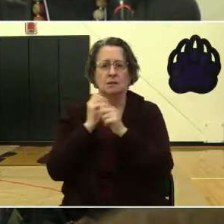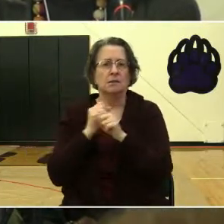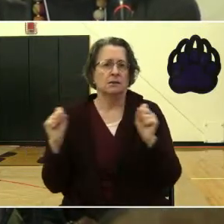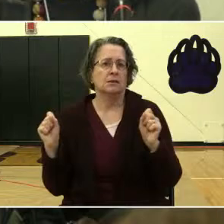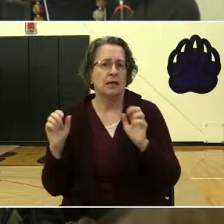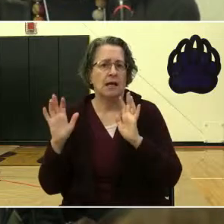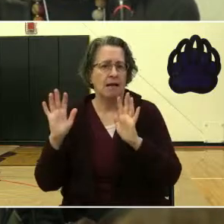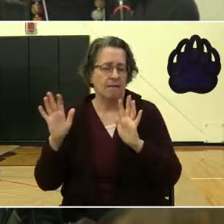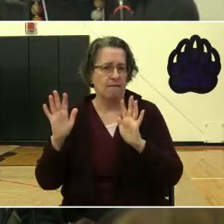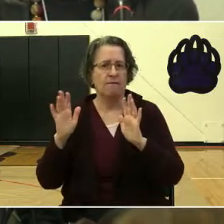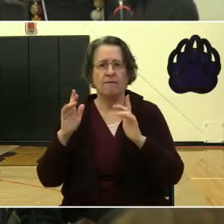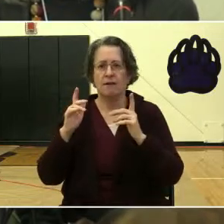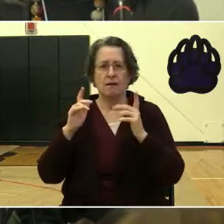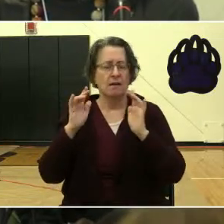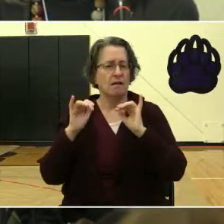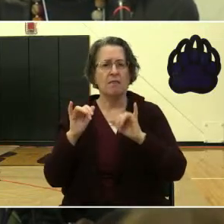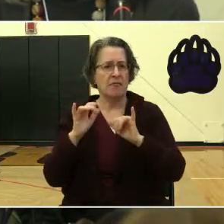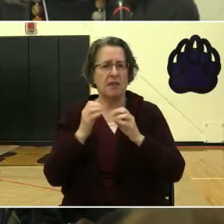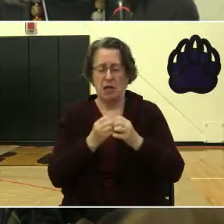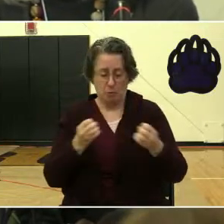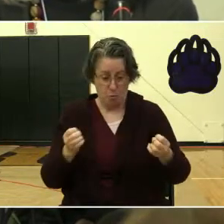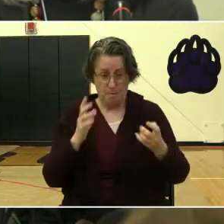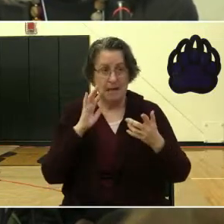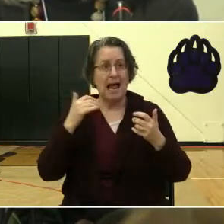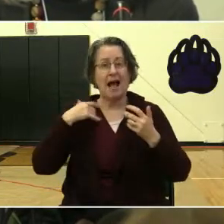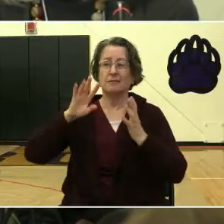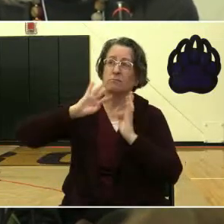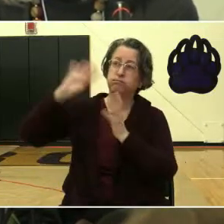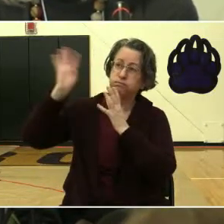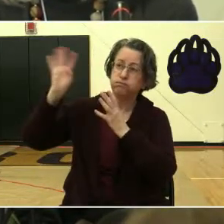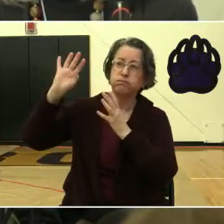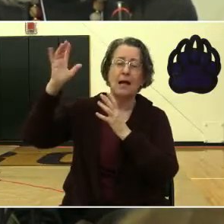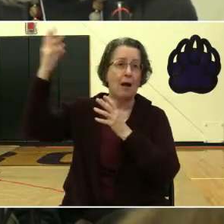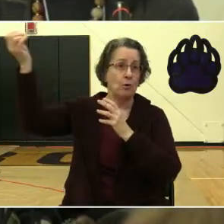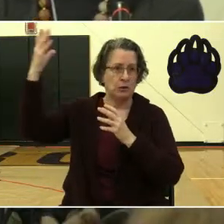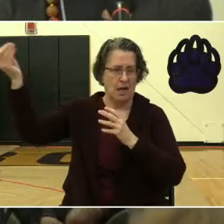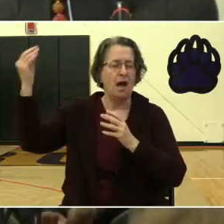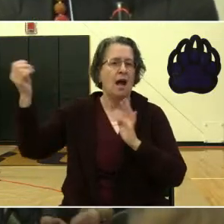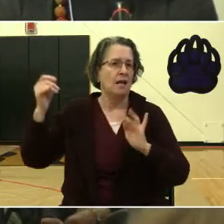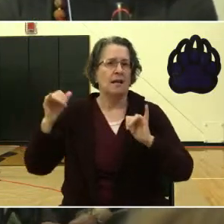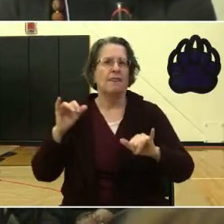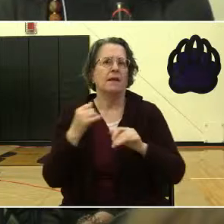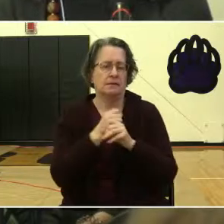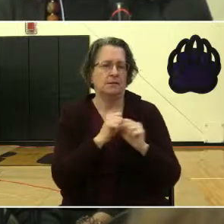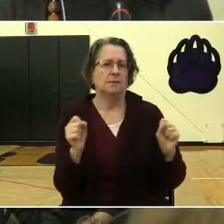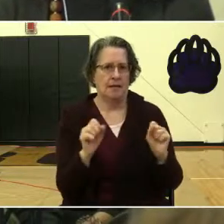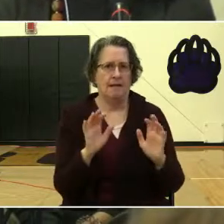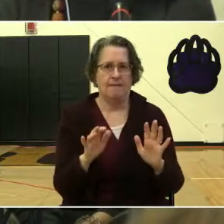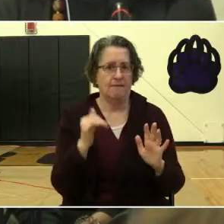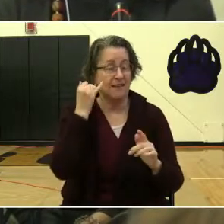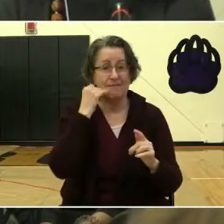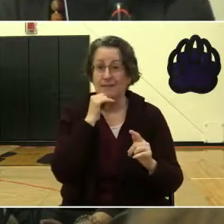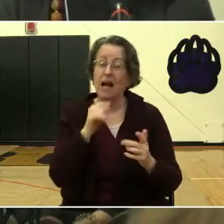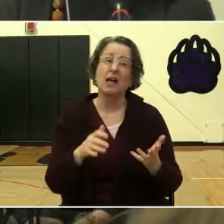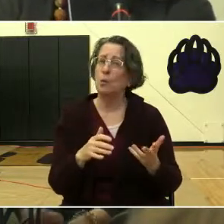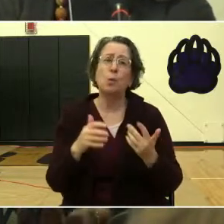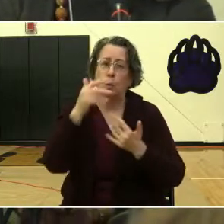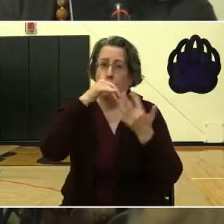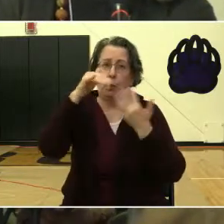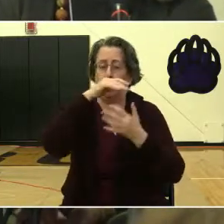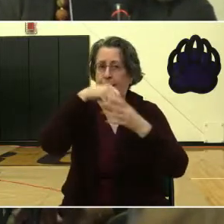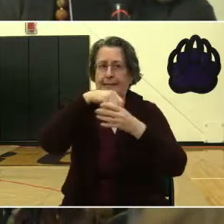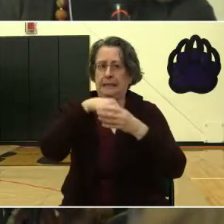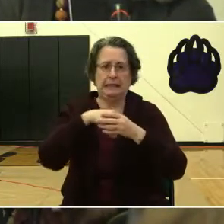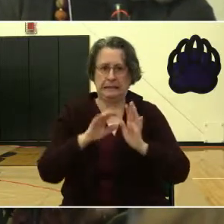in an open space so I don't worry about that too much the point is that we're we are indeed in that specific example